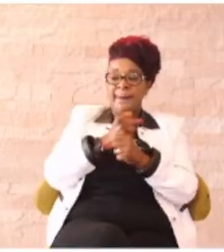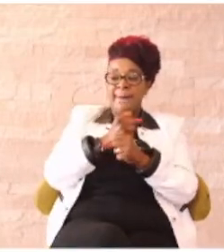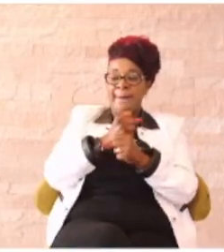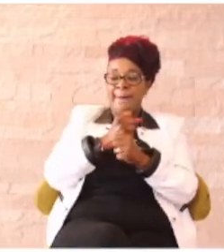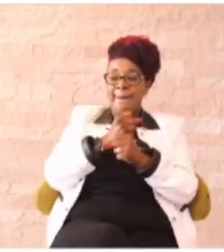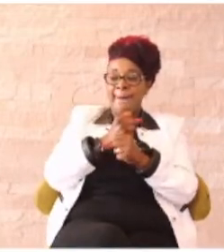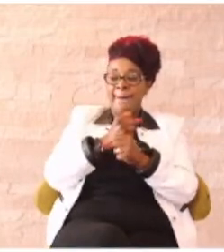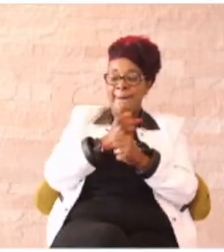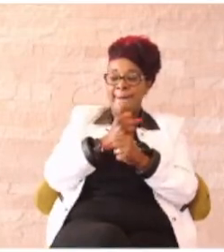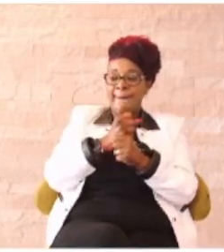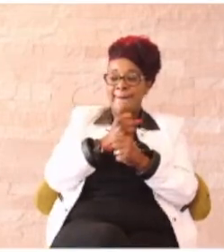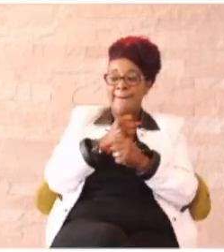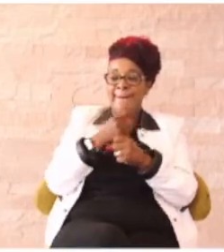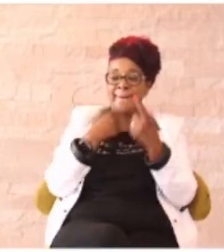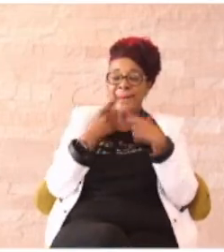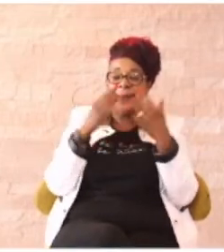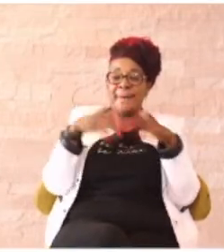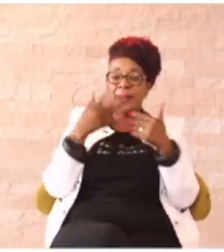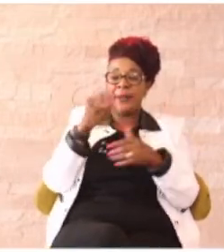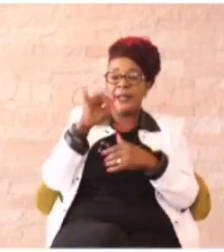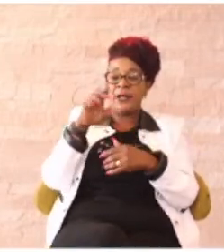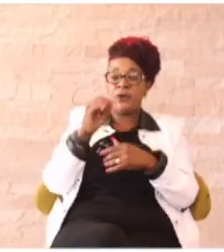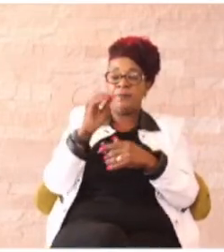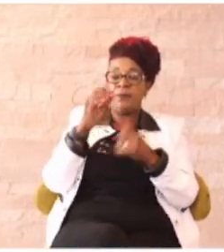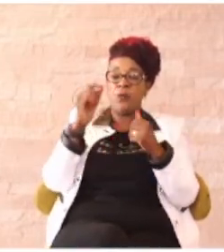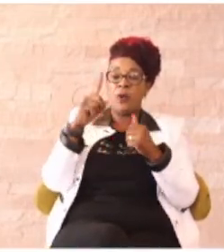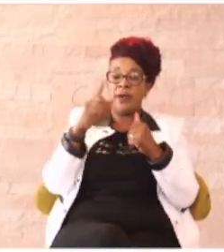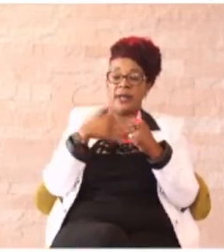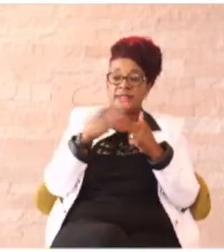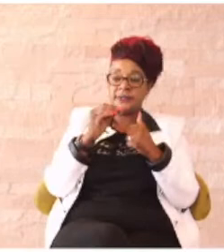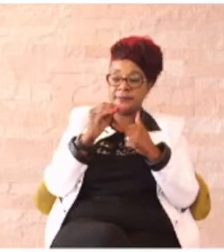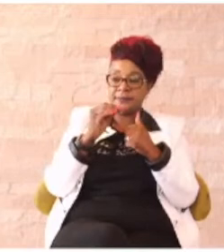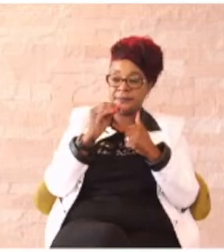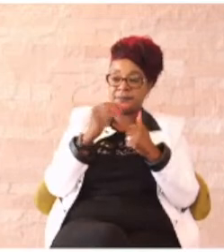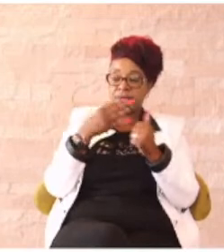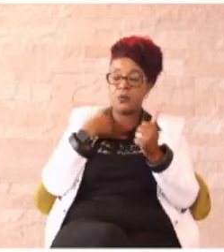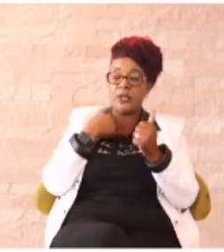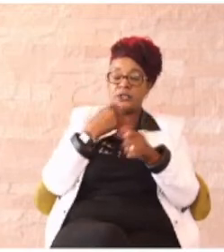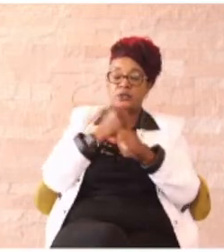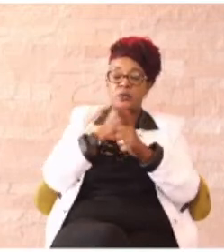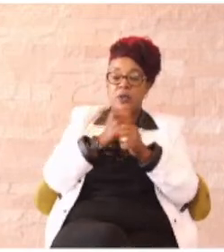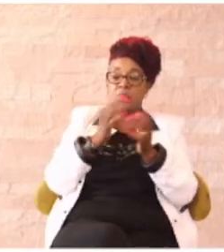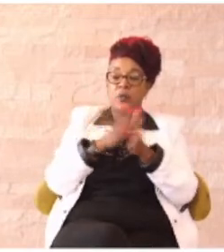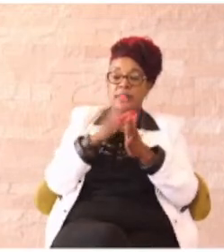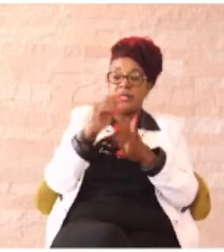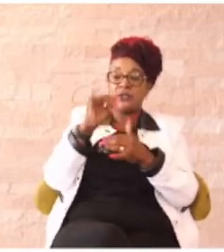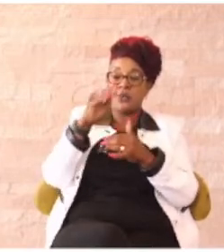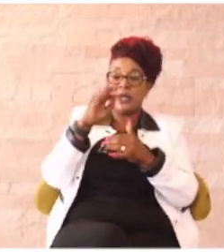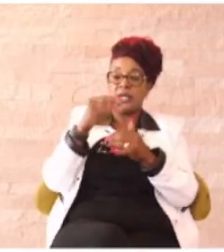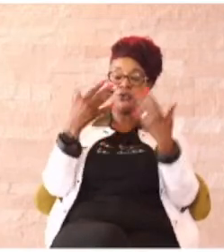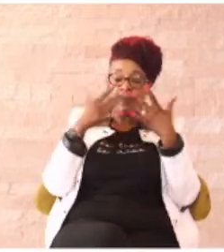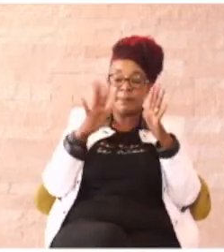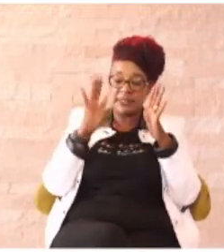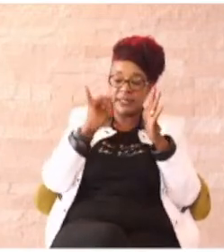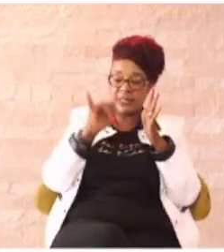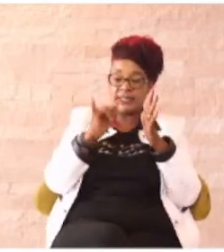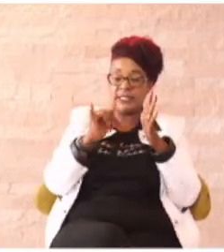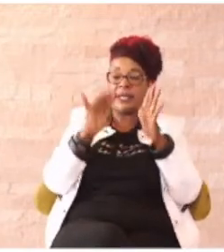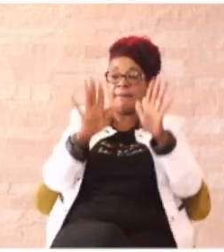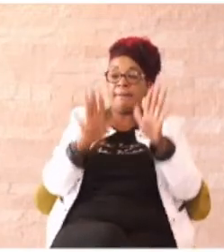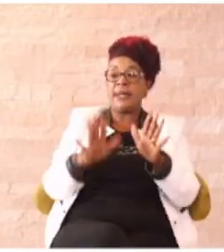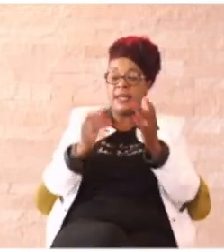Ethiopia concerned about ILO 190 are willing to work with SWDA to accomplish the campaign and